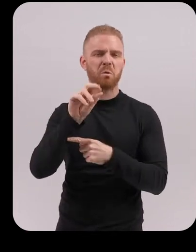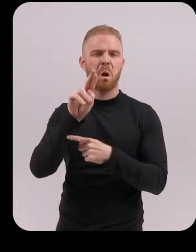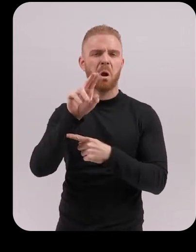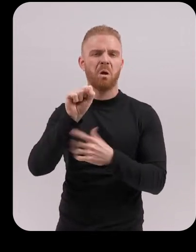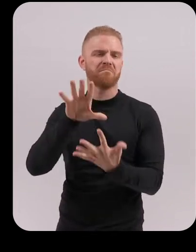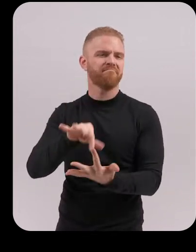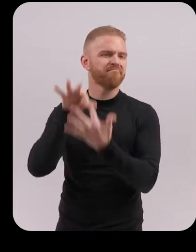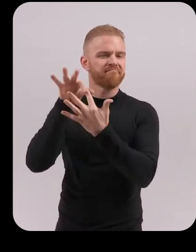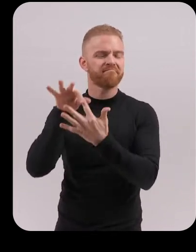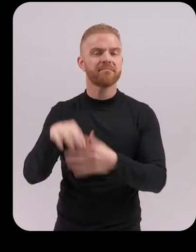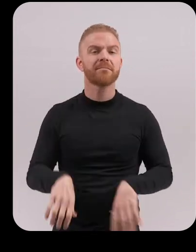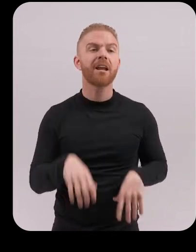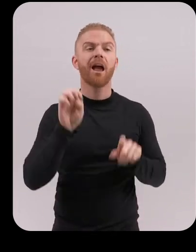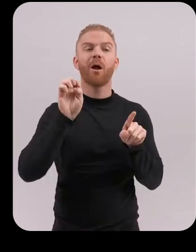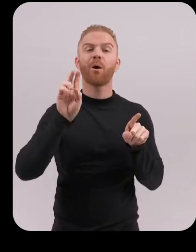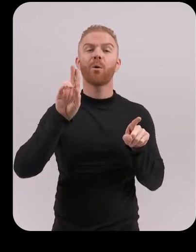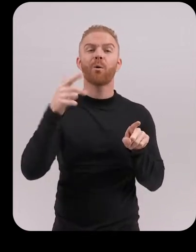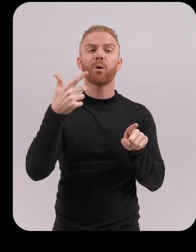unicorns.